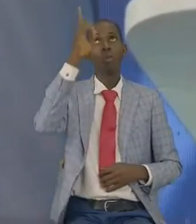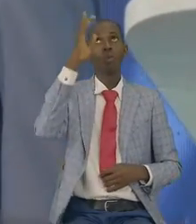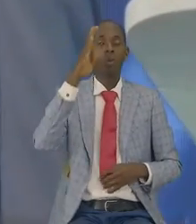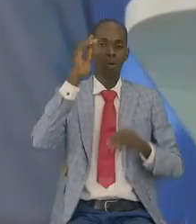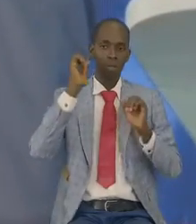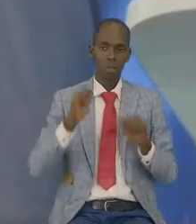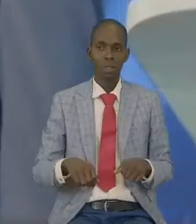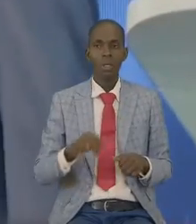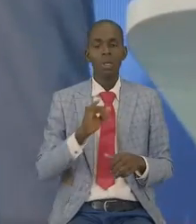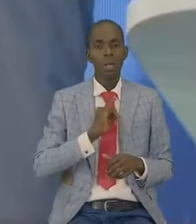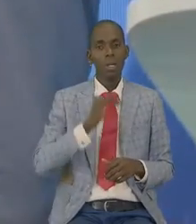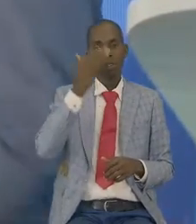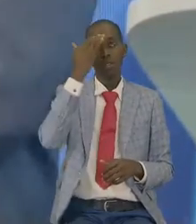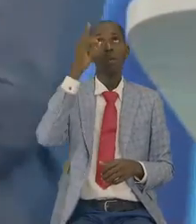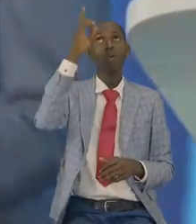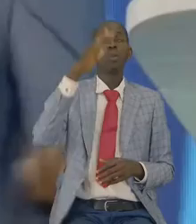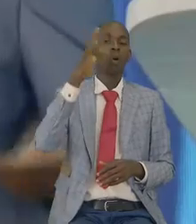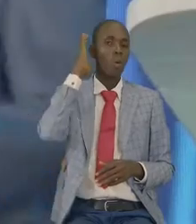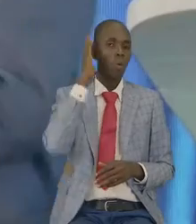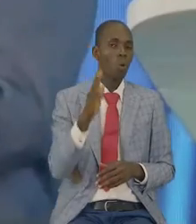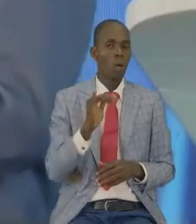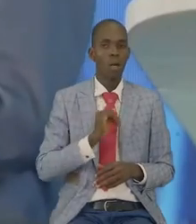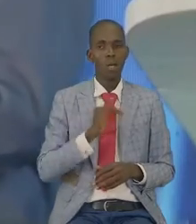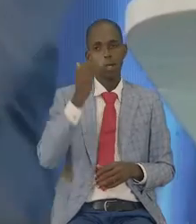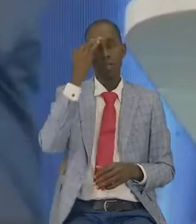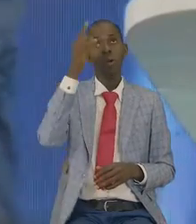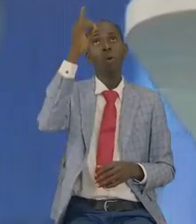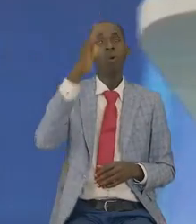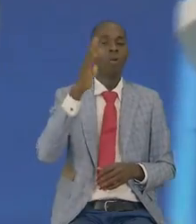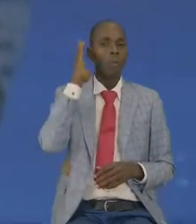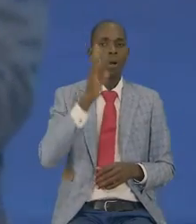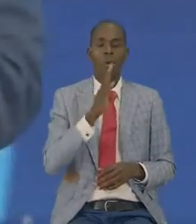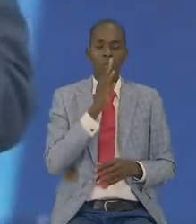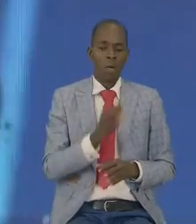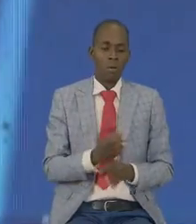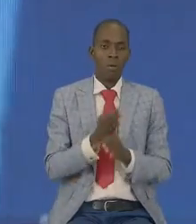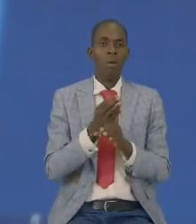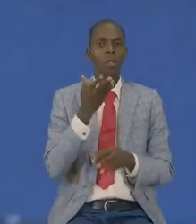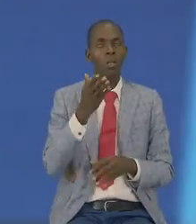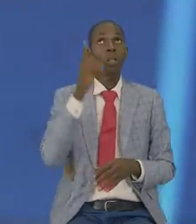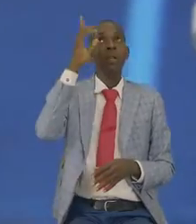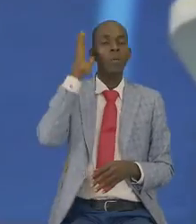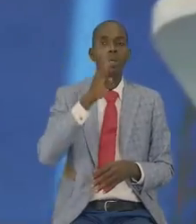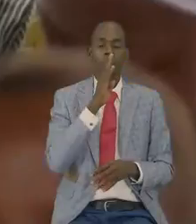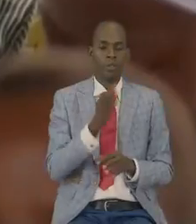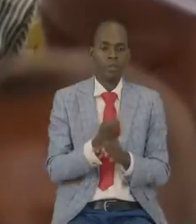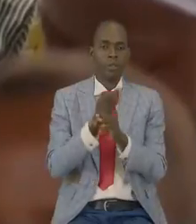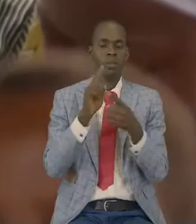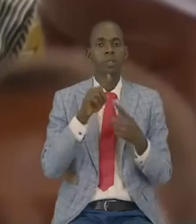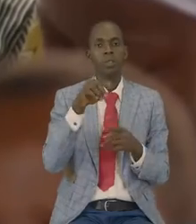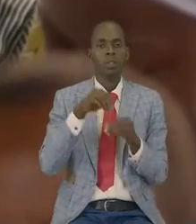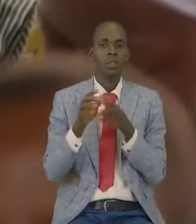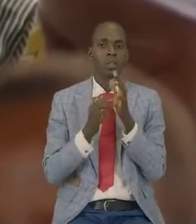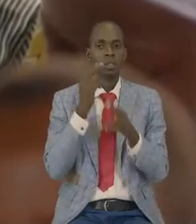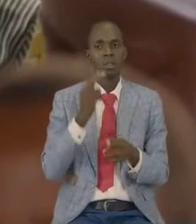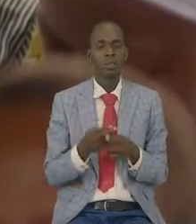know God will, I know God is going to be faithful, he'll be faithful to you in Jesus' name. And then we come